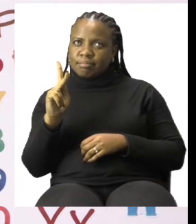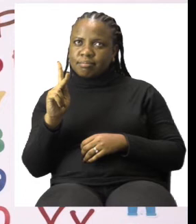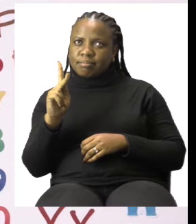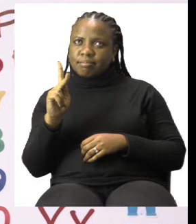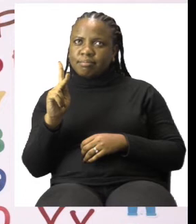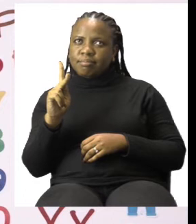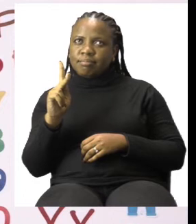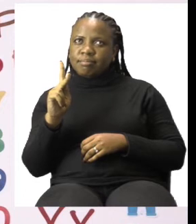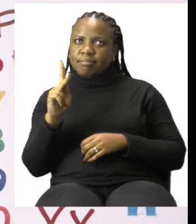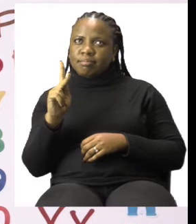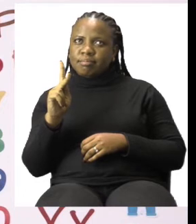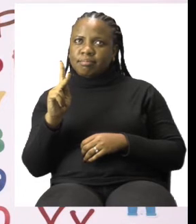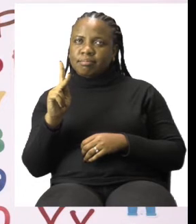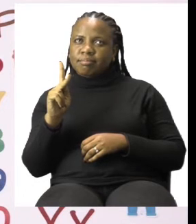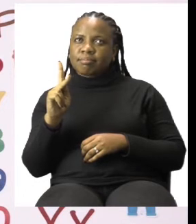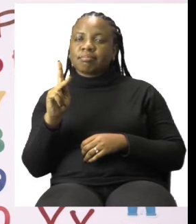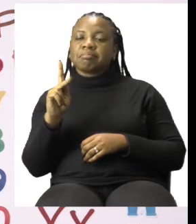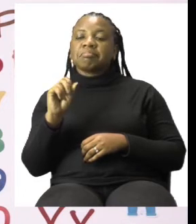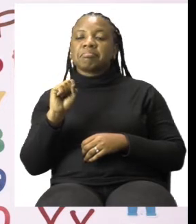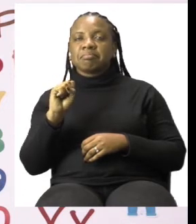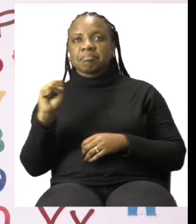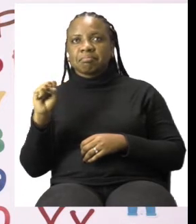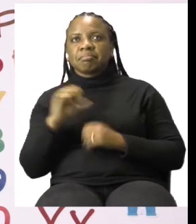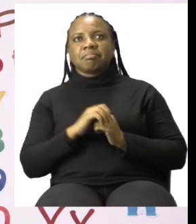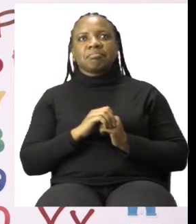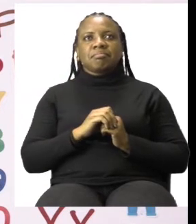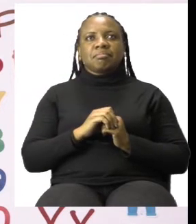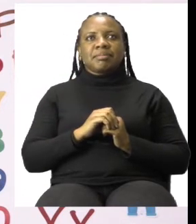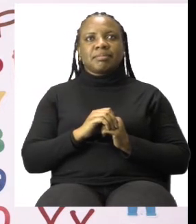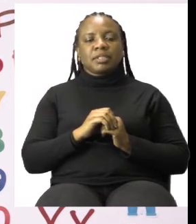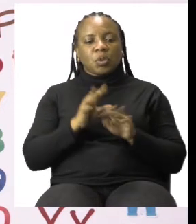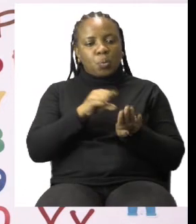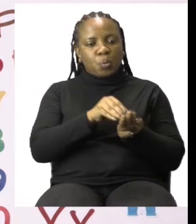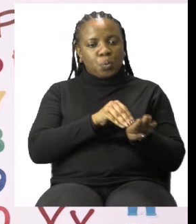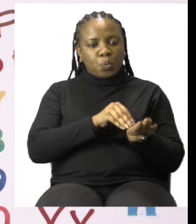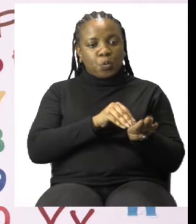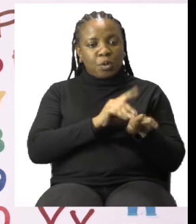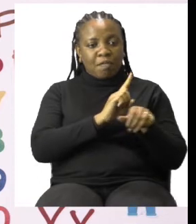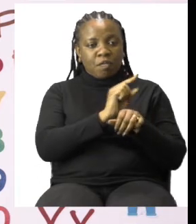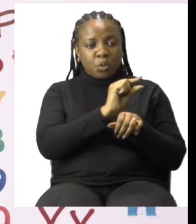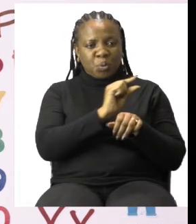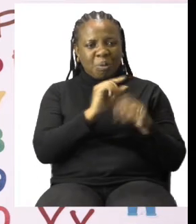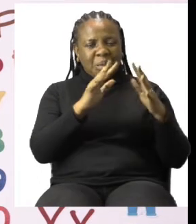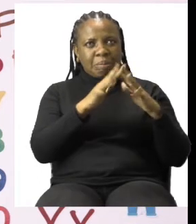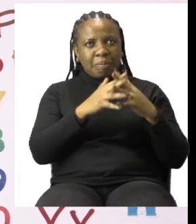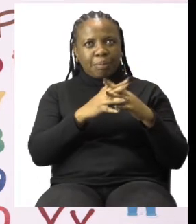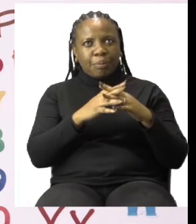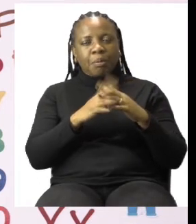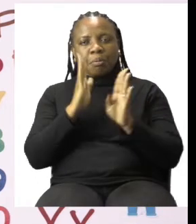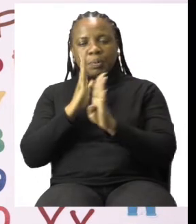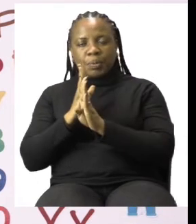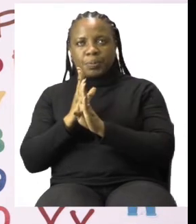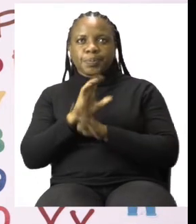K. Then we use the last S to complete the word. We now have